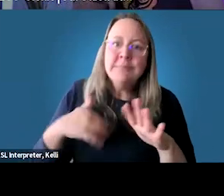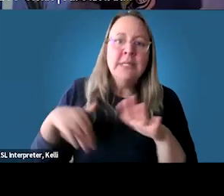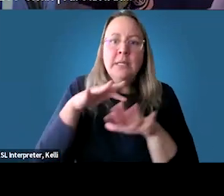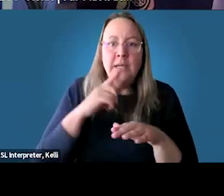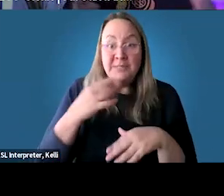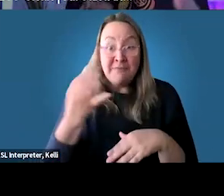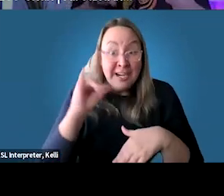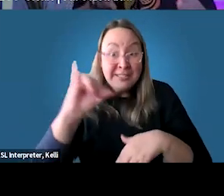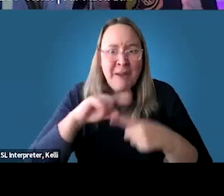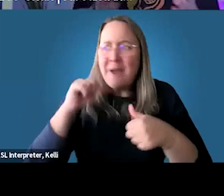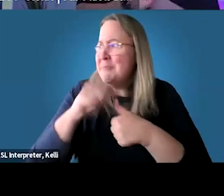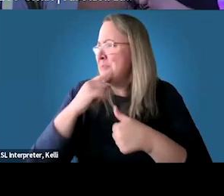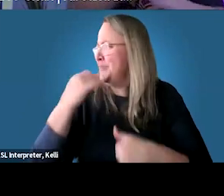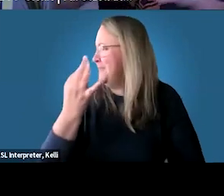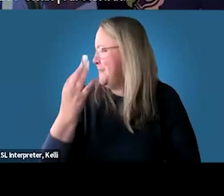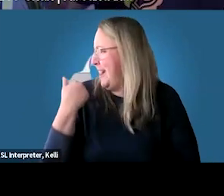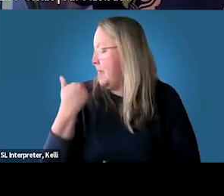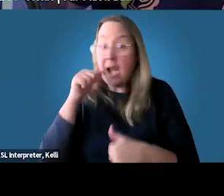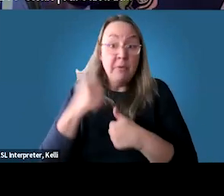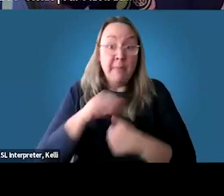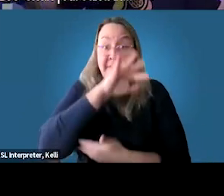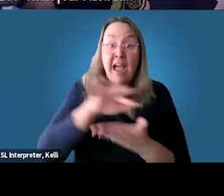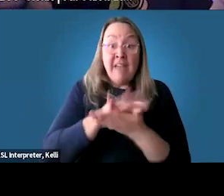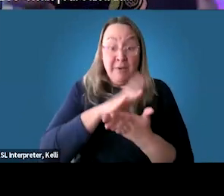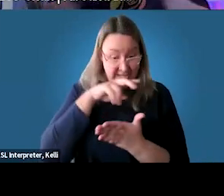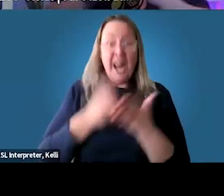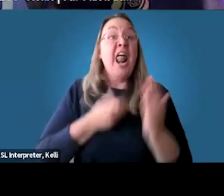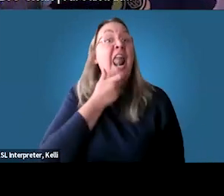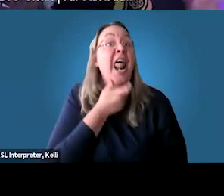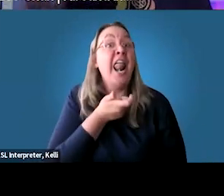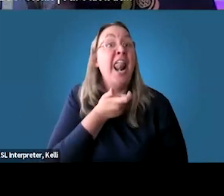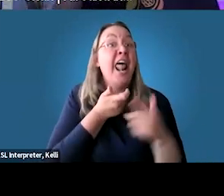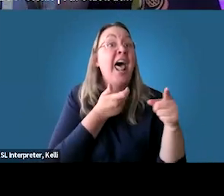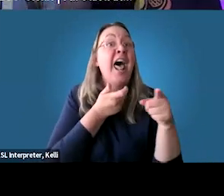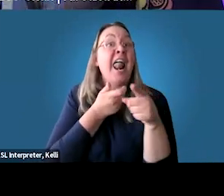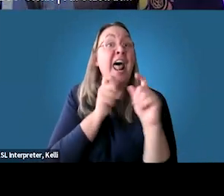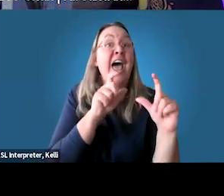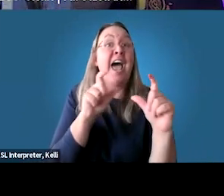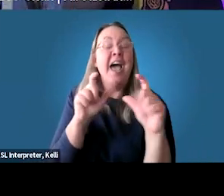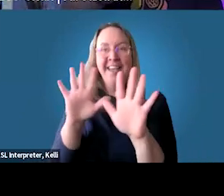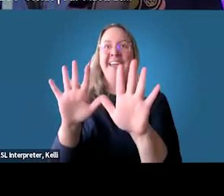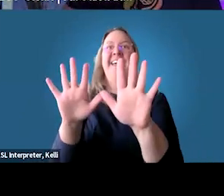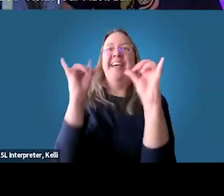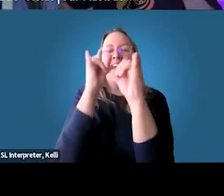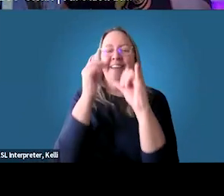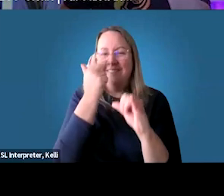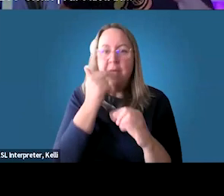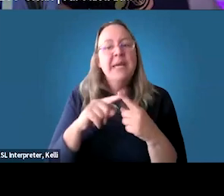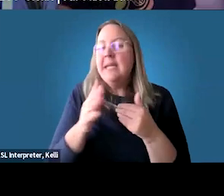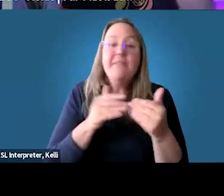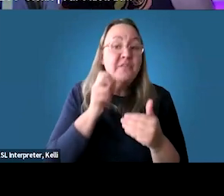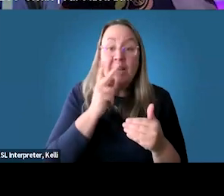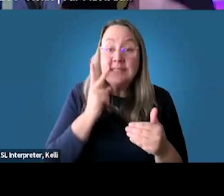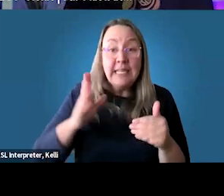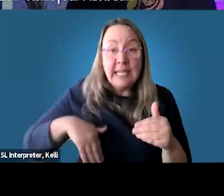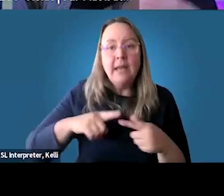a Friday too. I even remember it was a Friday. And I just spent the entire day looking this thing up. It was beautiful. So if you haven't seen this, please Google it.